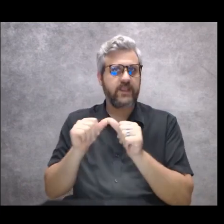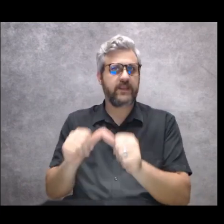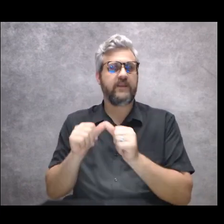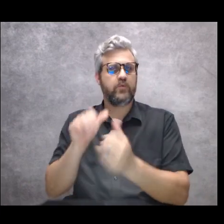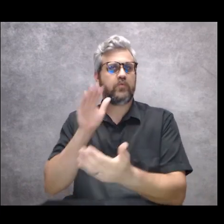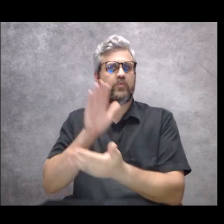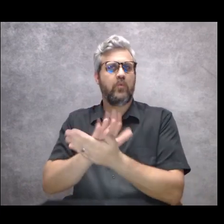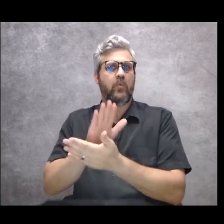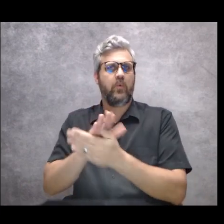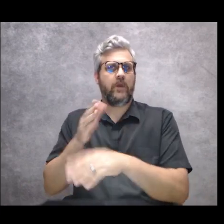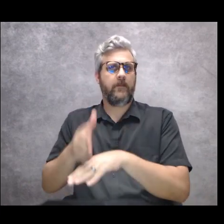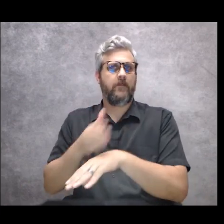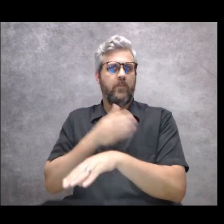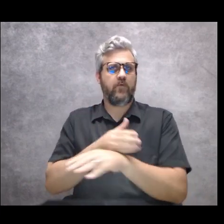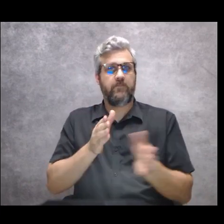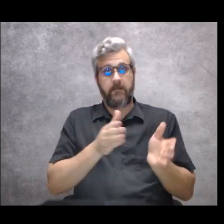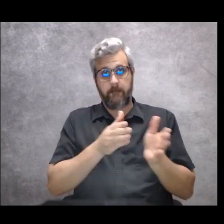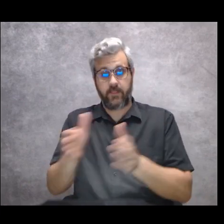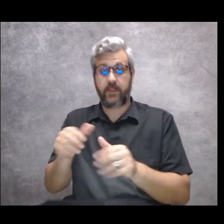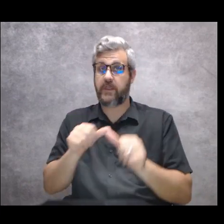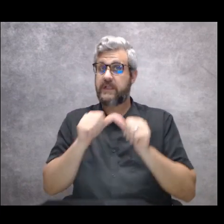improvement plans.